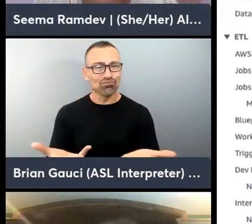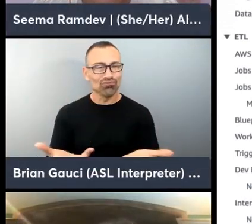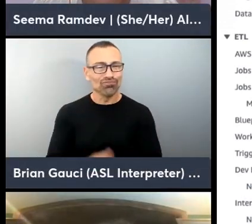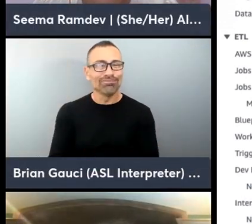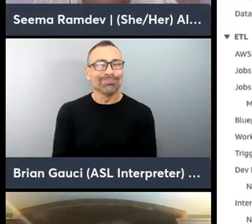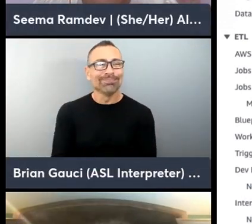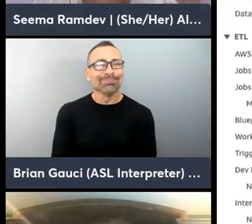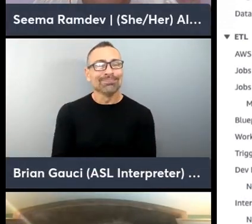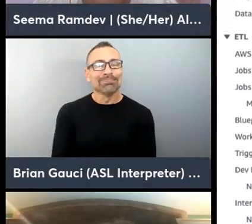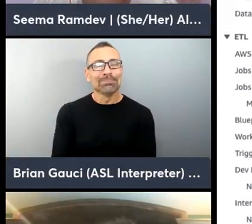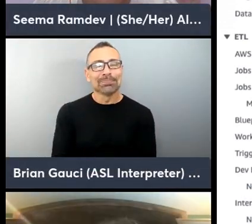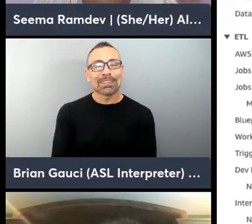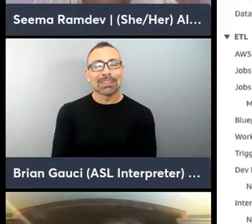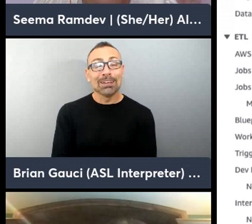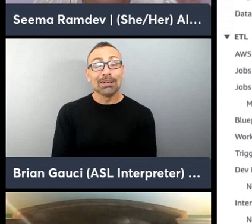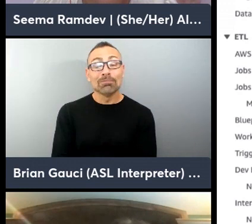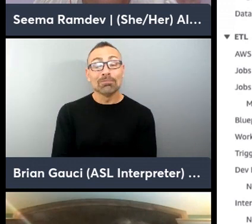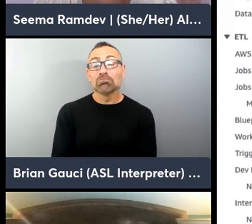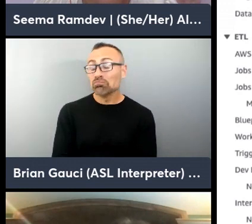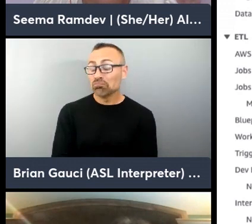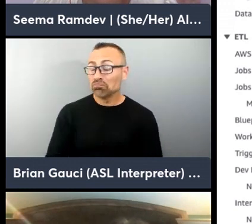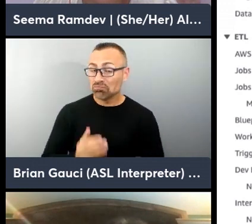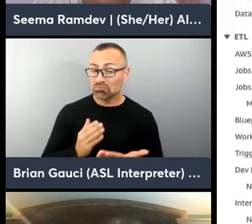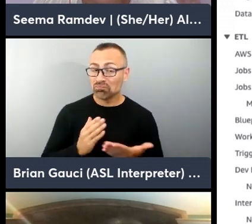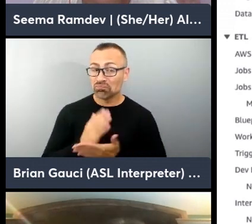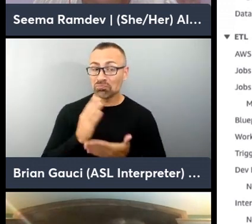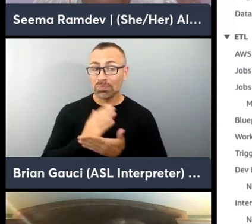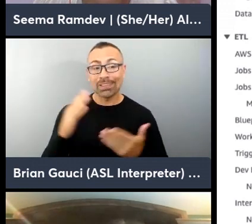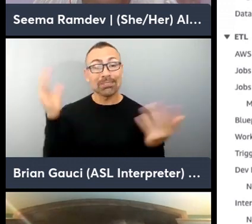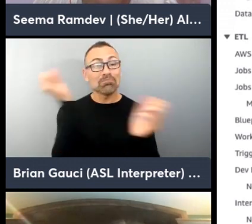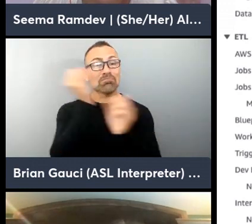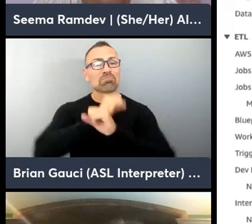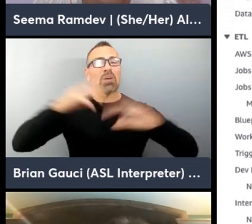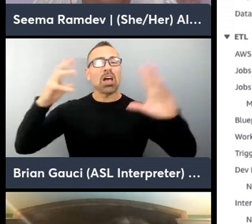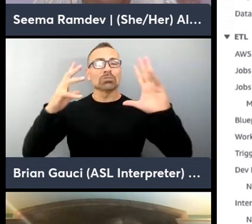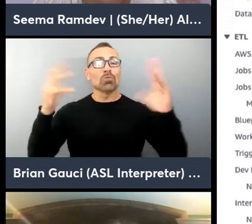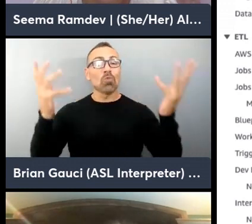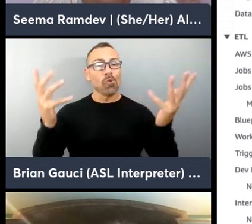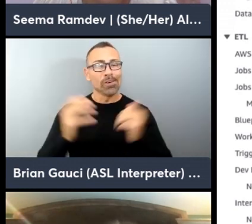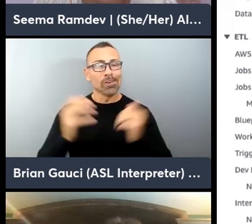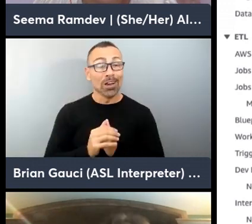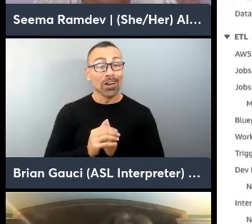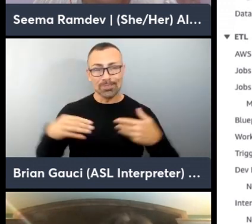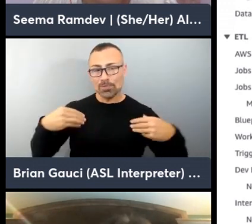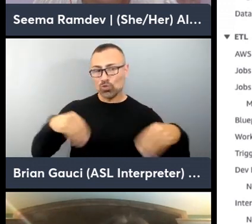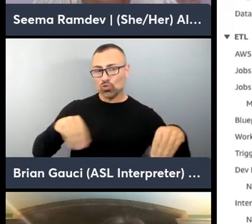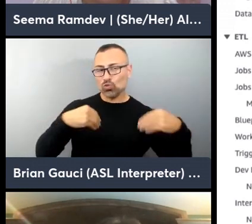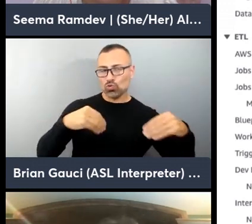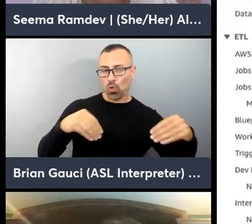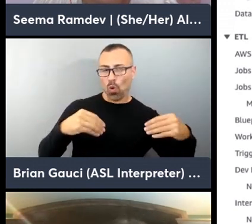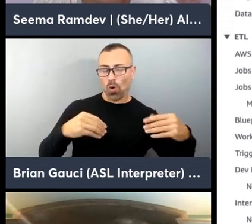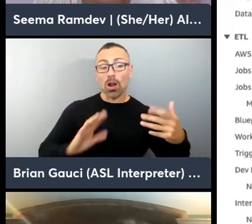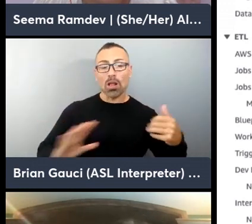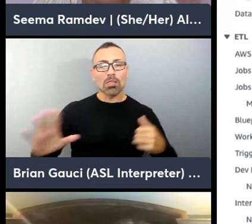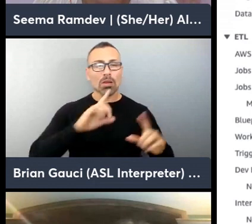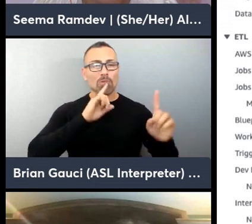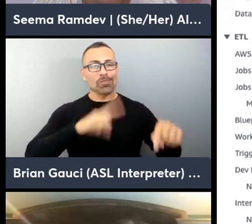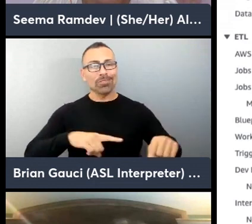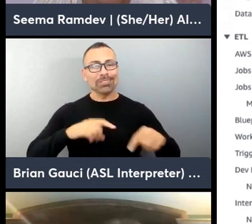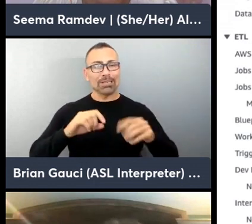let's imagine we have a retail store that wants to stream their orders to data lake